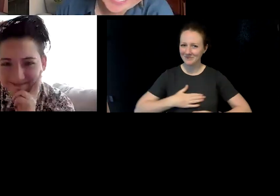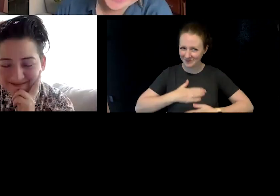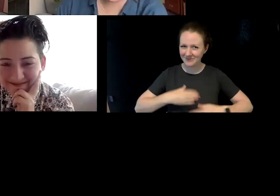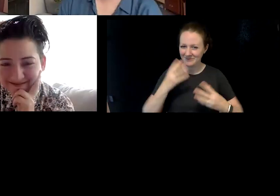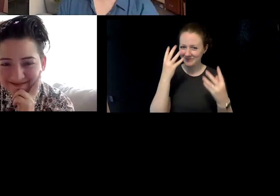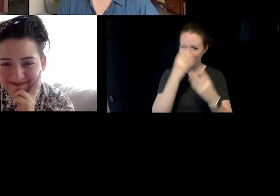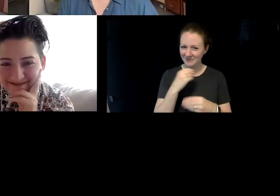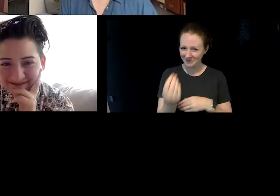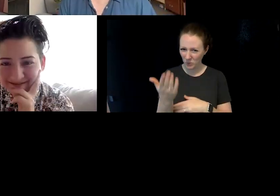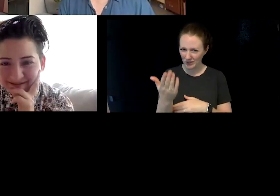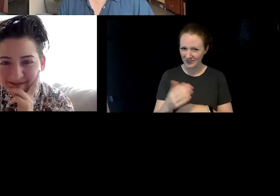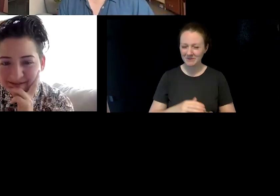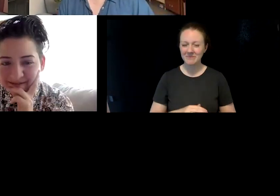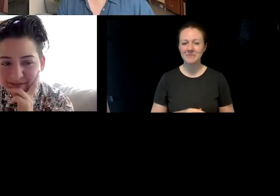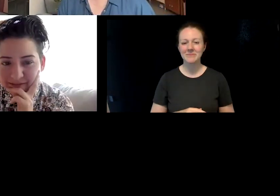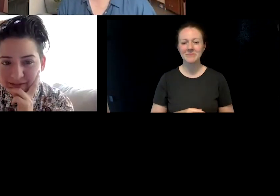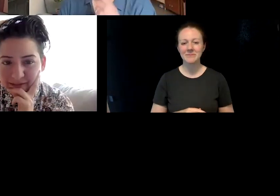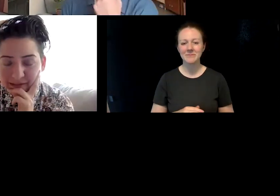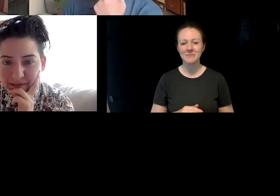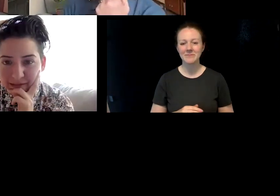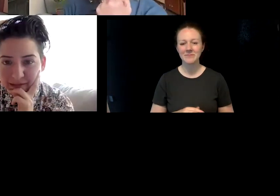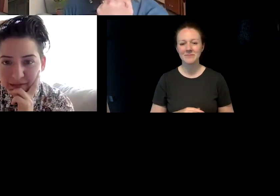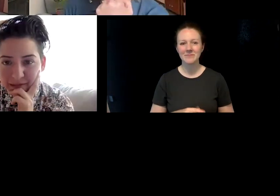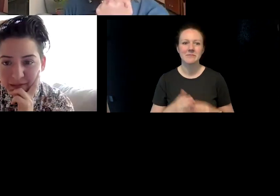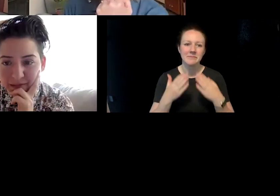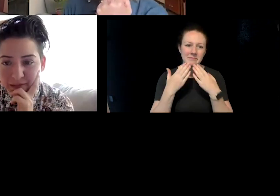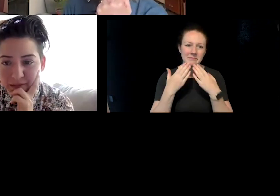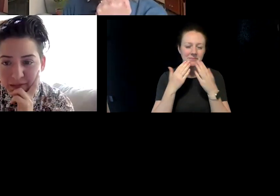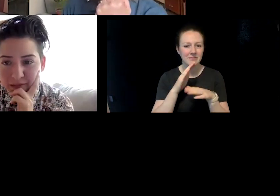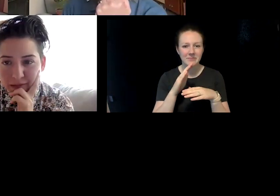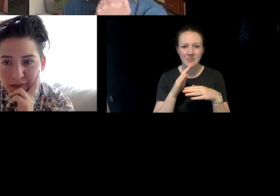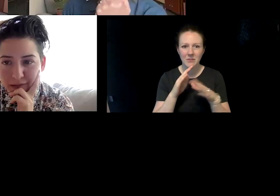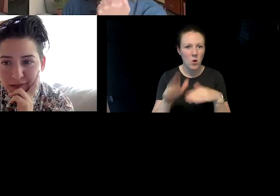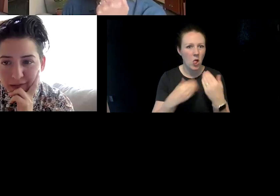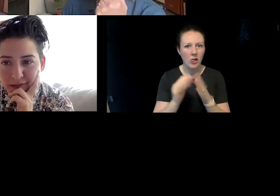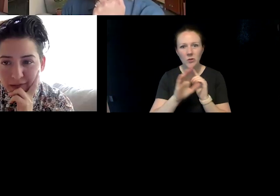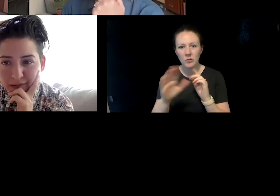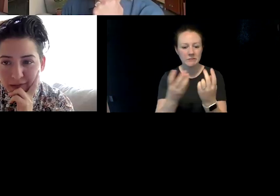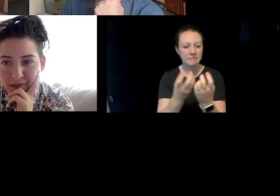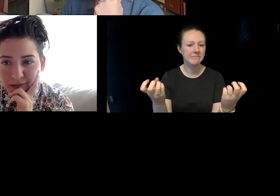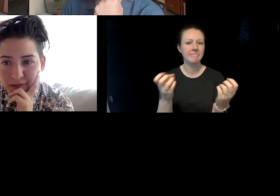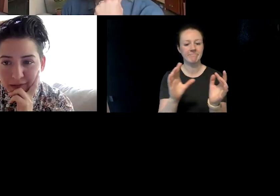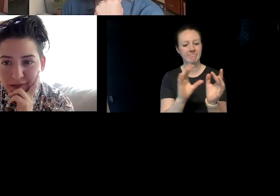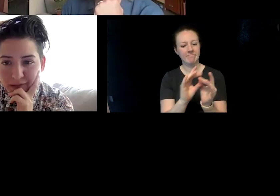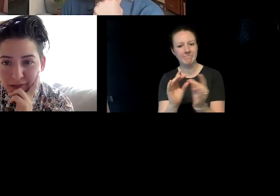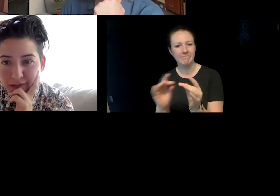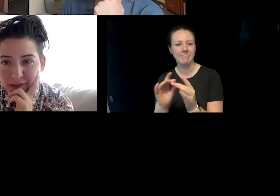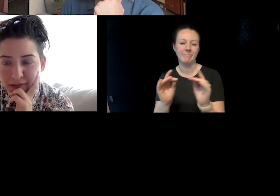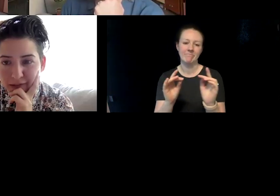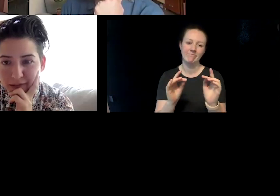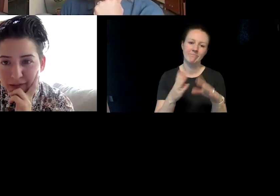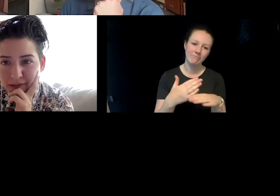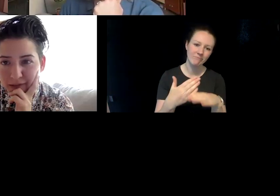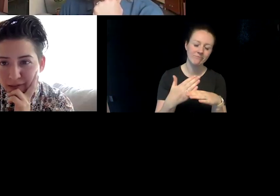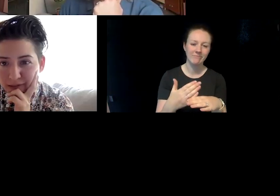I'm really grateful for everything to have heard that. And I've always had a great